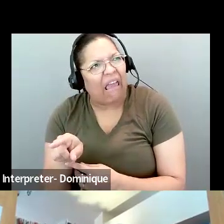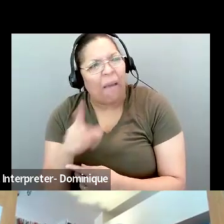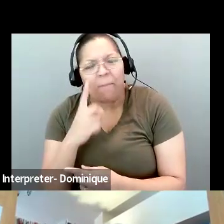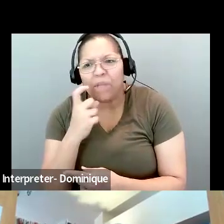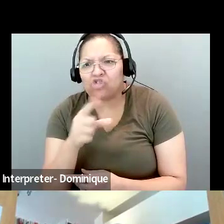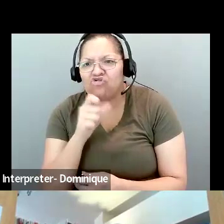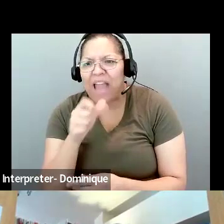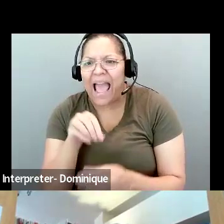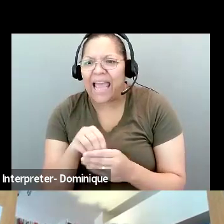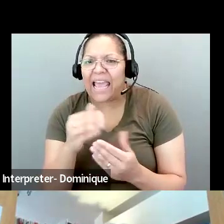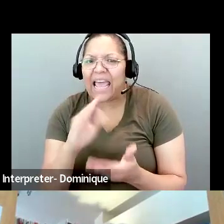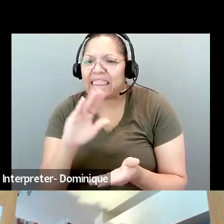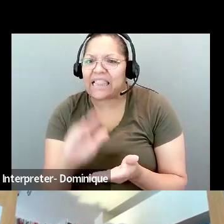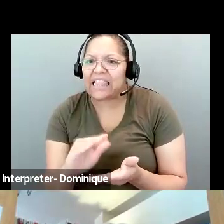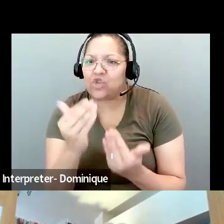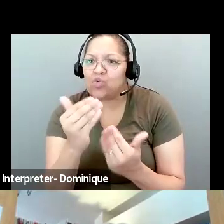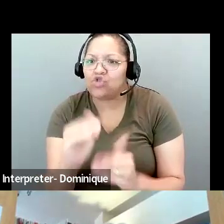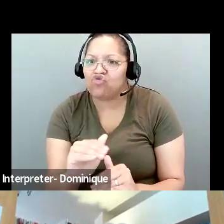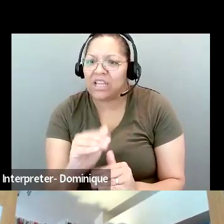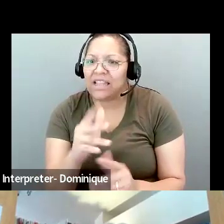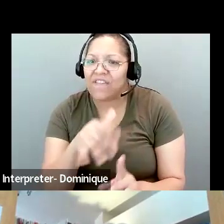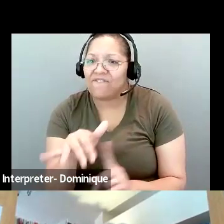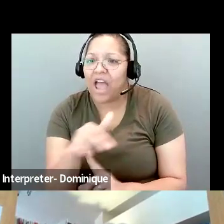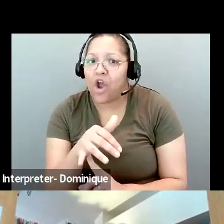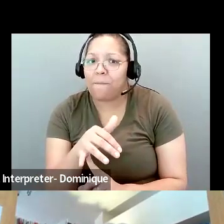restrictive environment when you can't